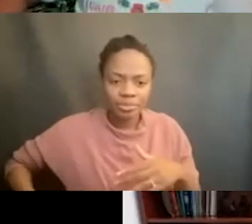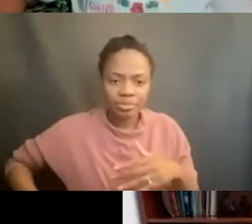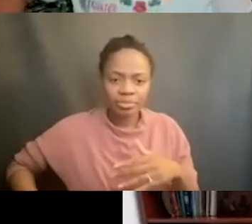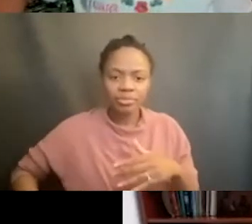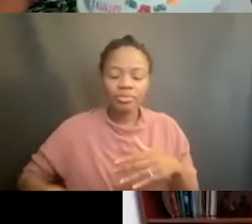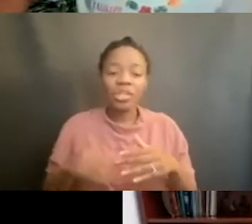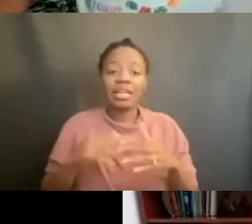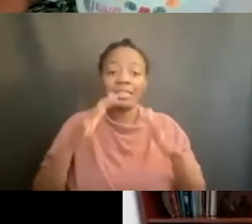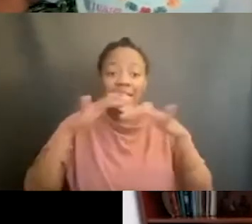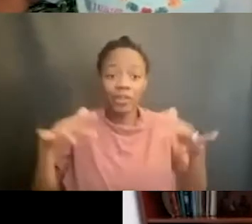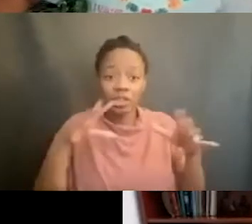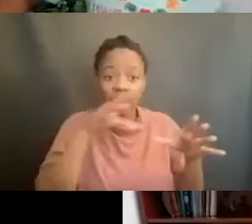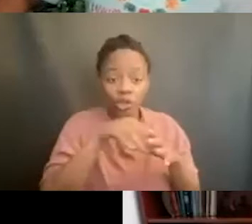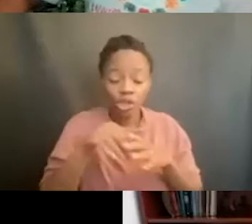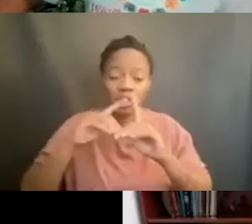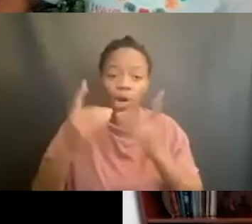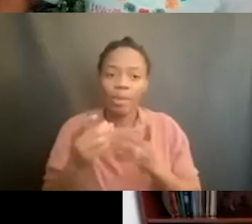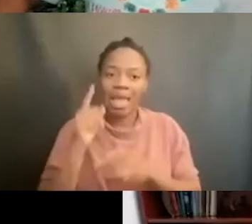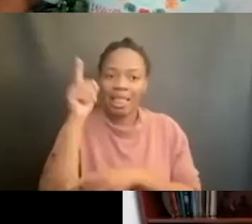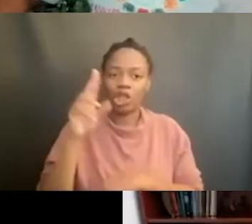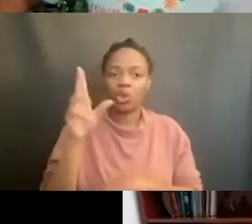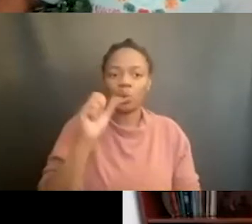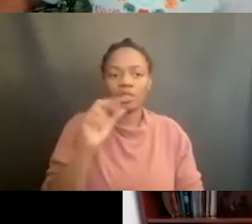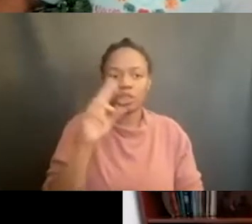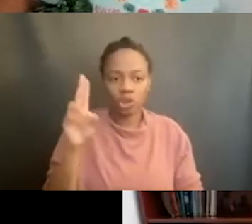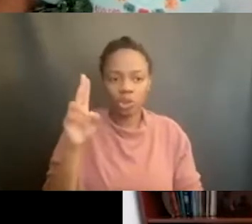Diversity and Inclusion Department at the USU.